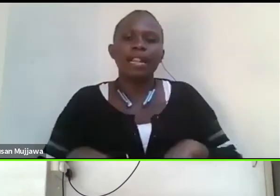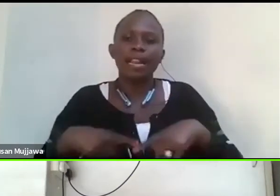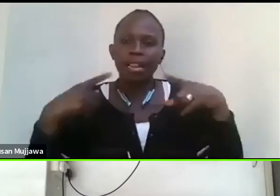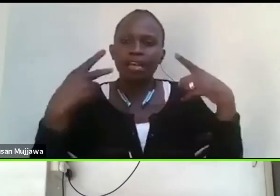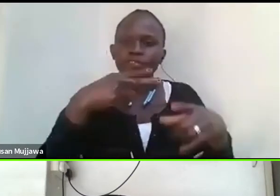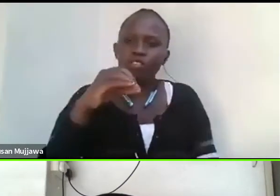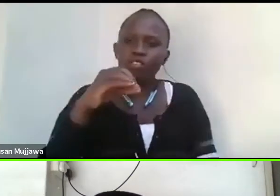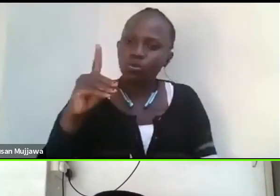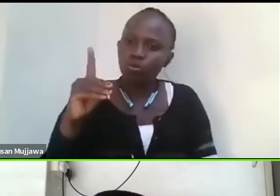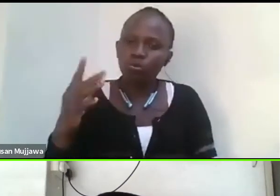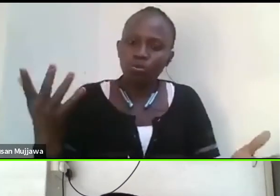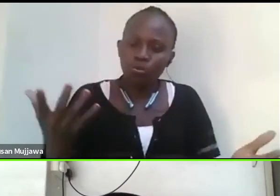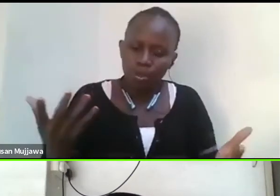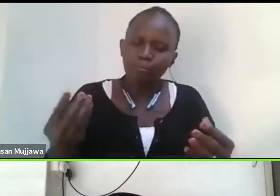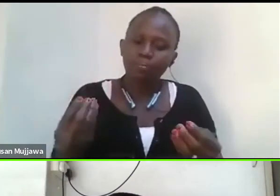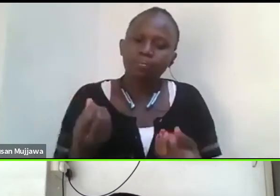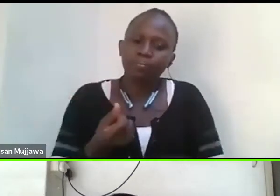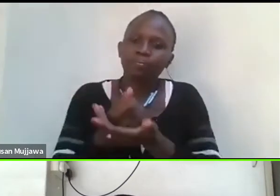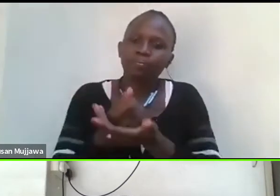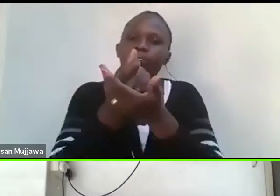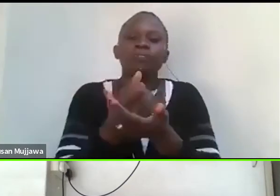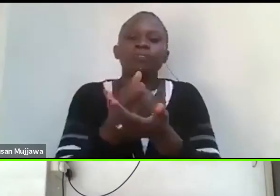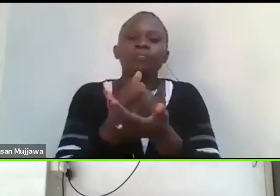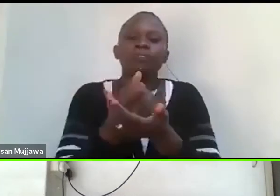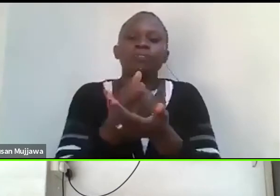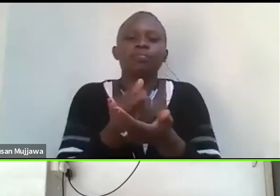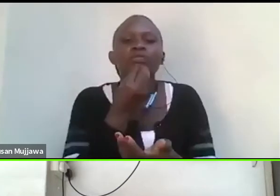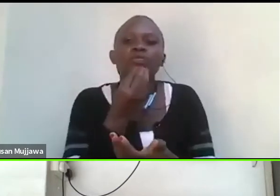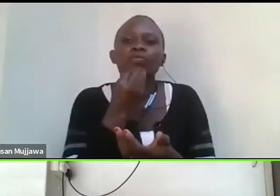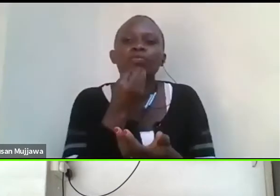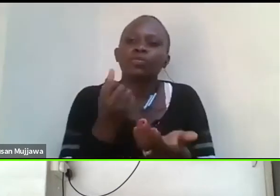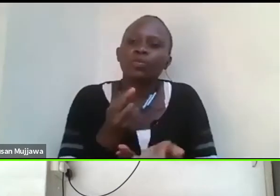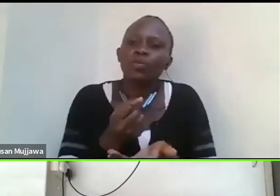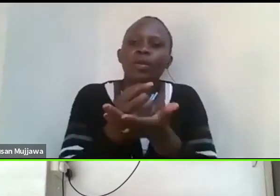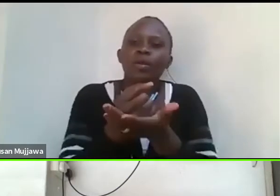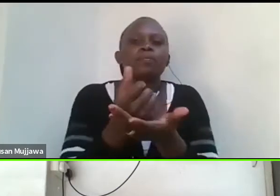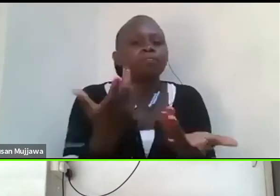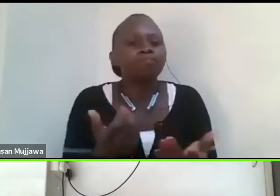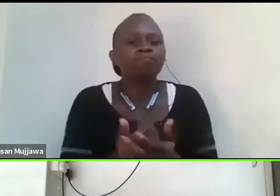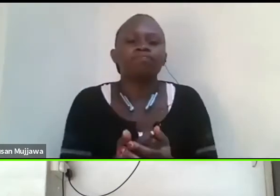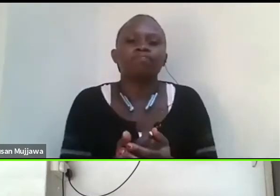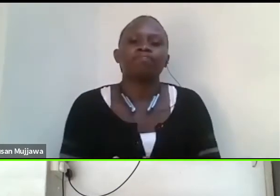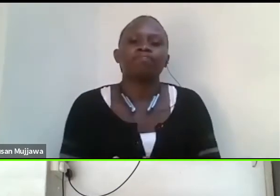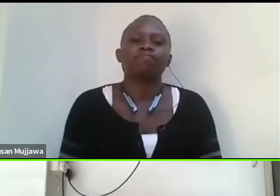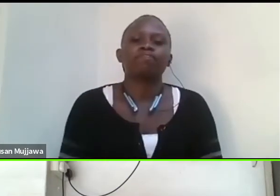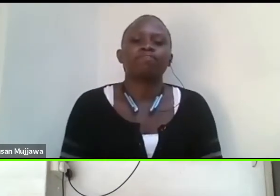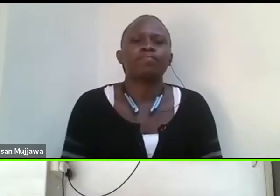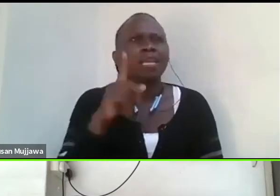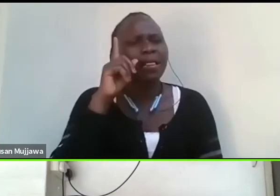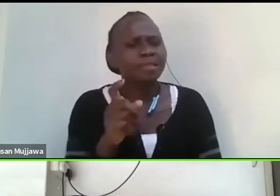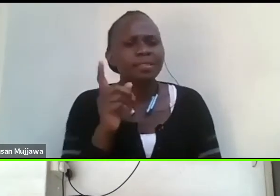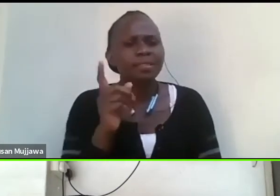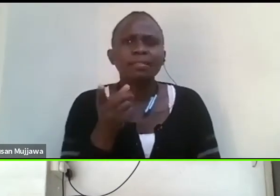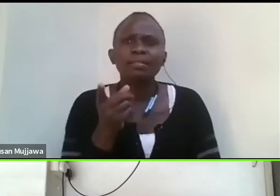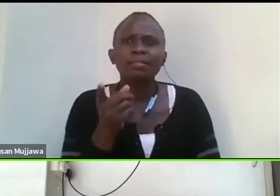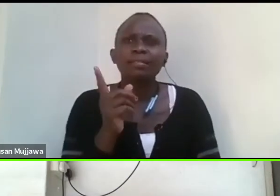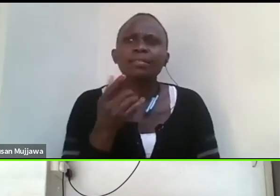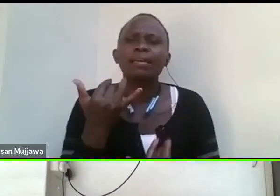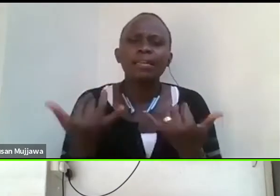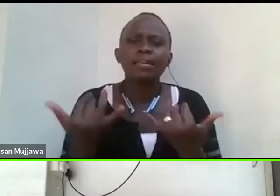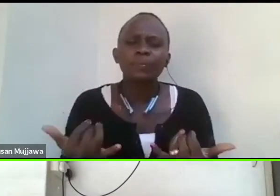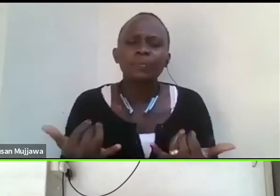organization facilitated them with a food relief, at least if within, I think they have done right now like 3 rounds so